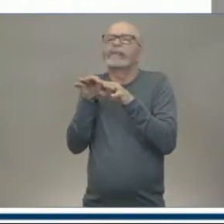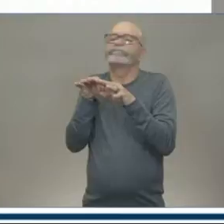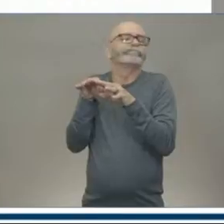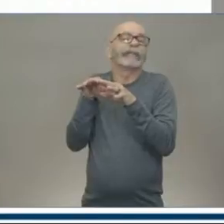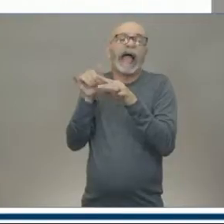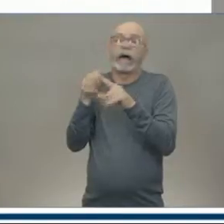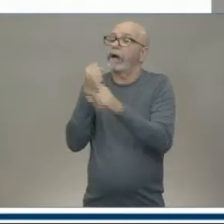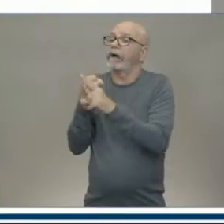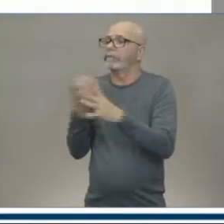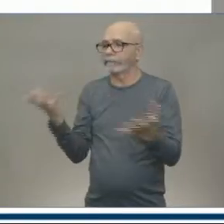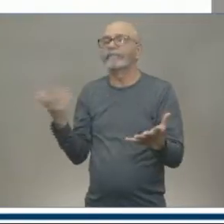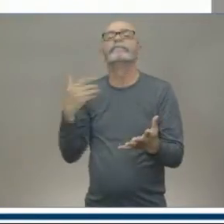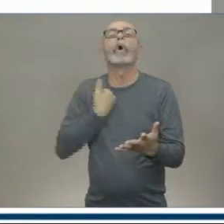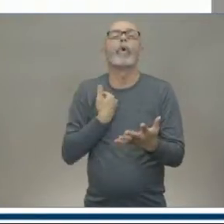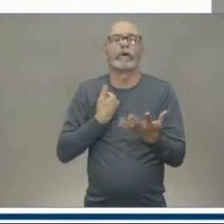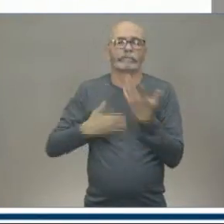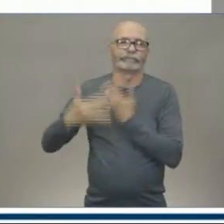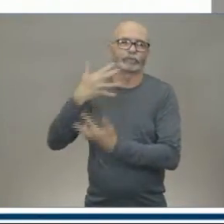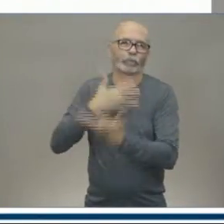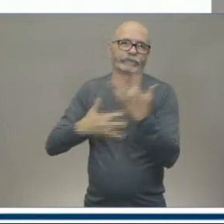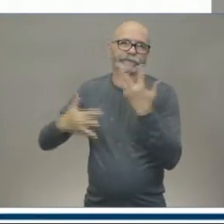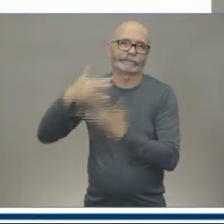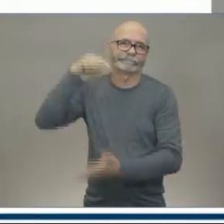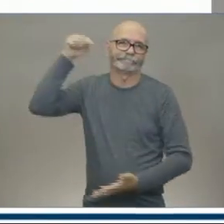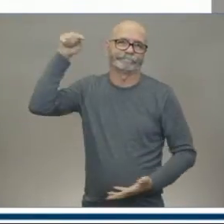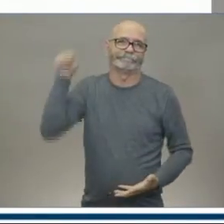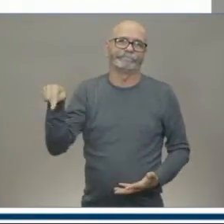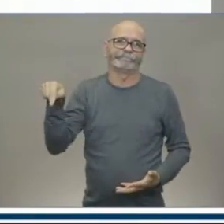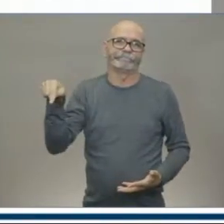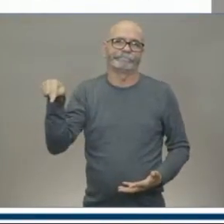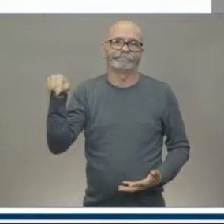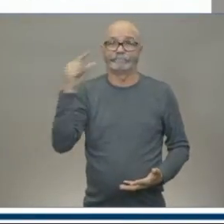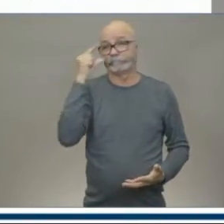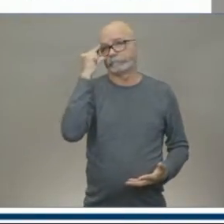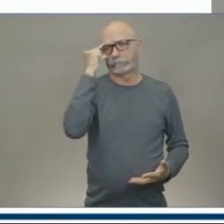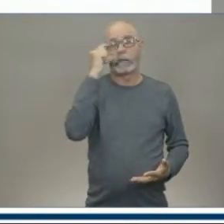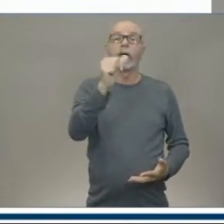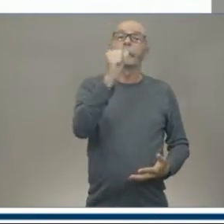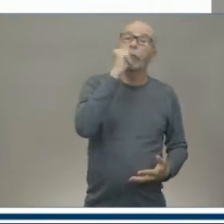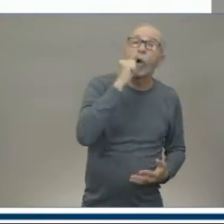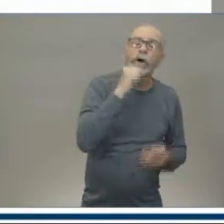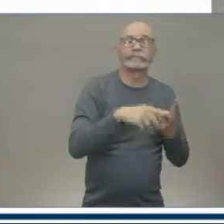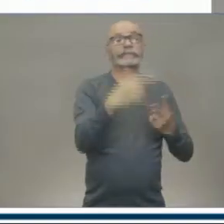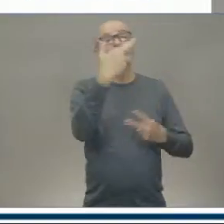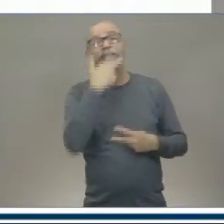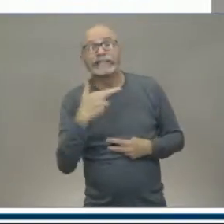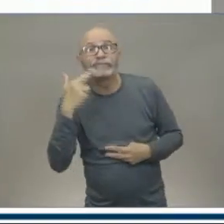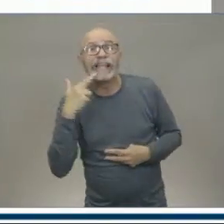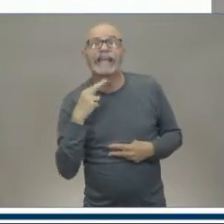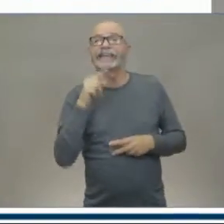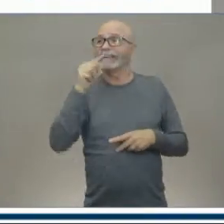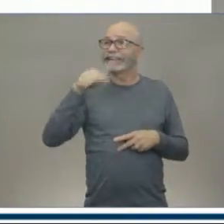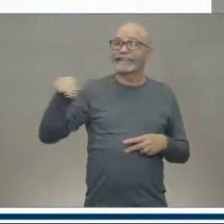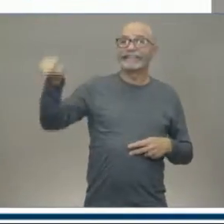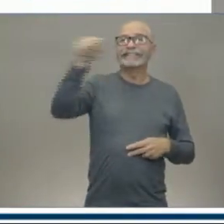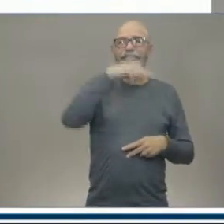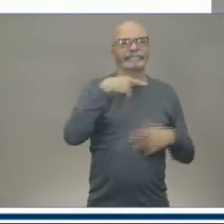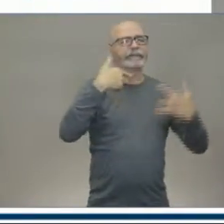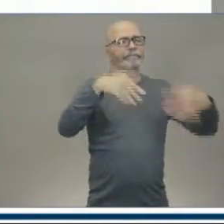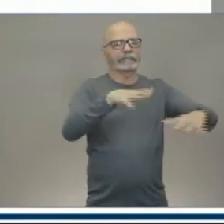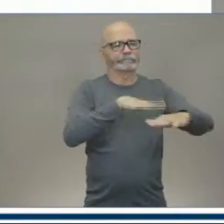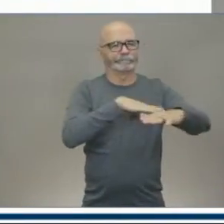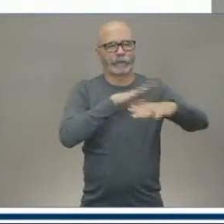bars, restaurants, or when you see notifications about other places through public health notifications of potential